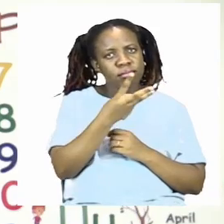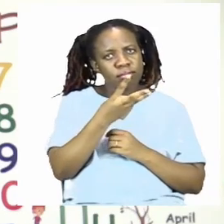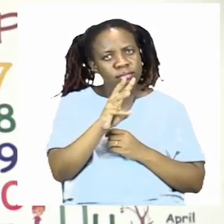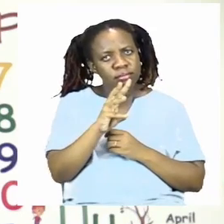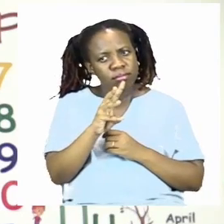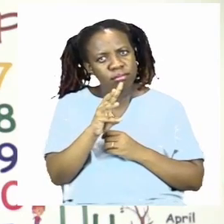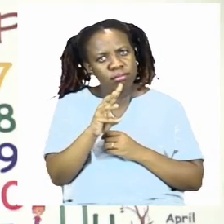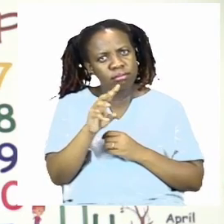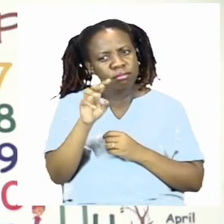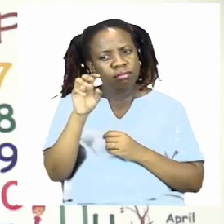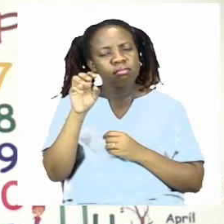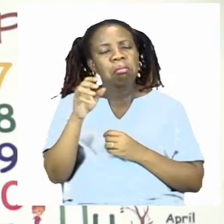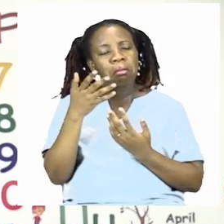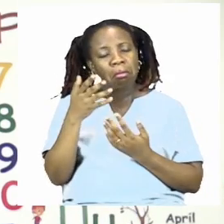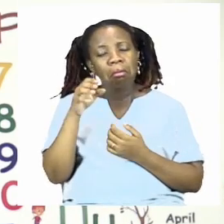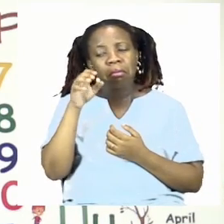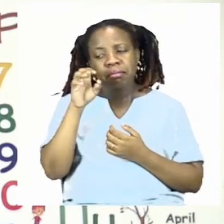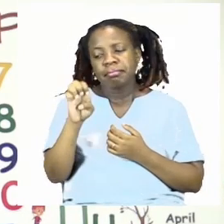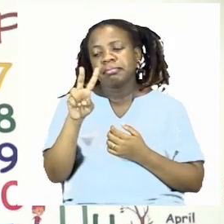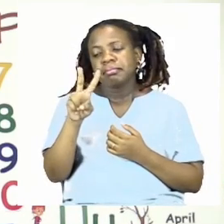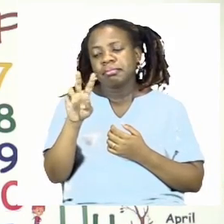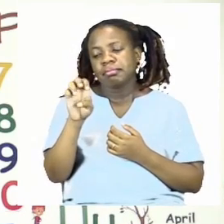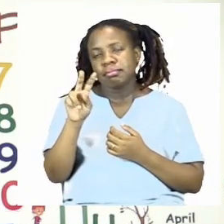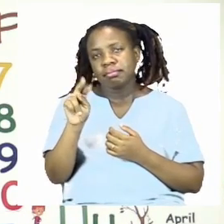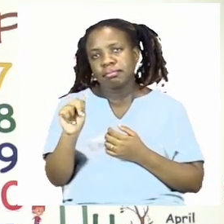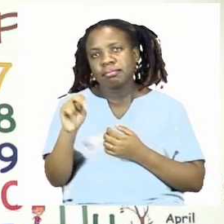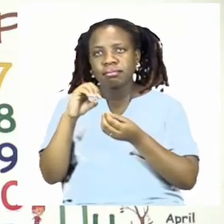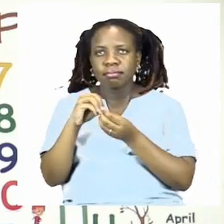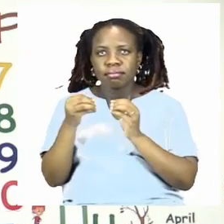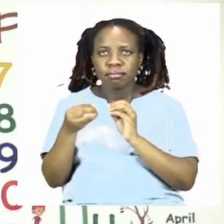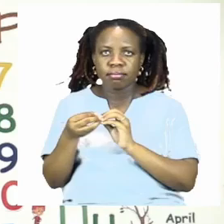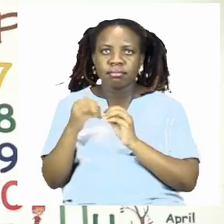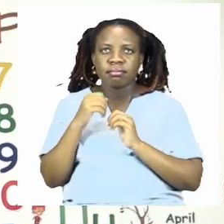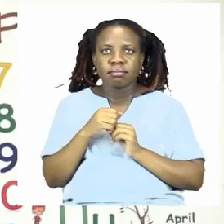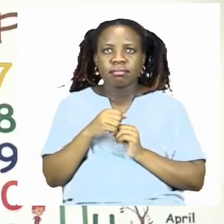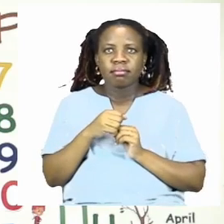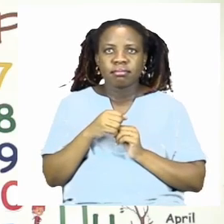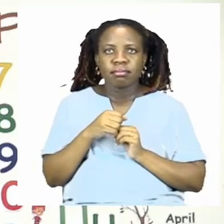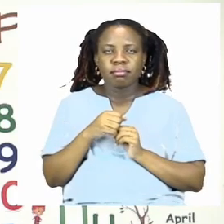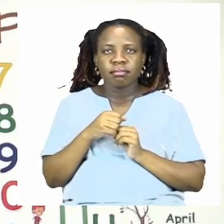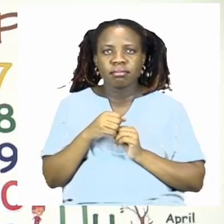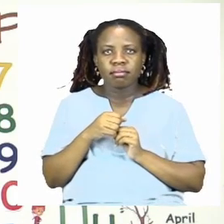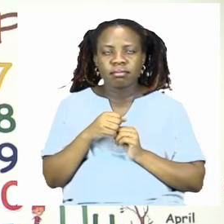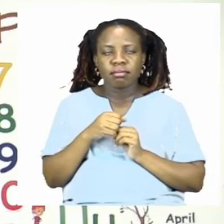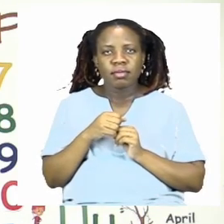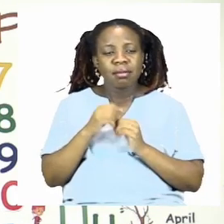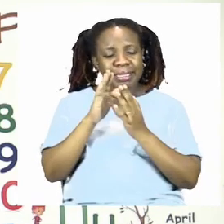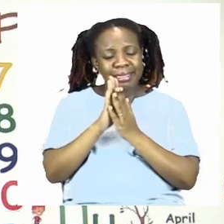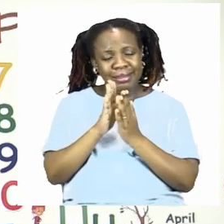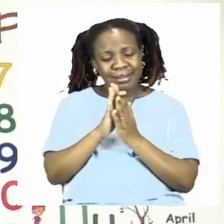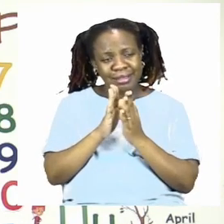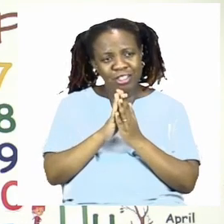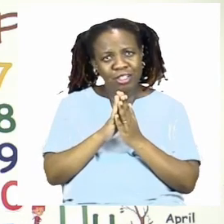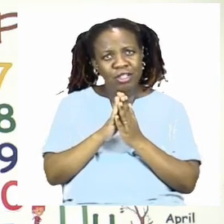916 is an even number. Now boys and girls, I want you to go back and have a good look at your